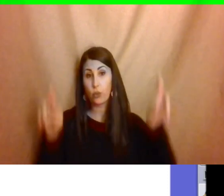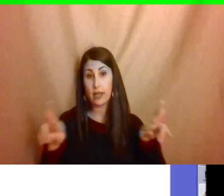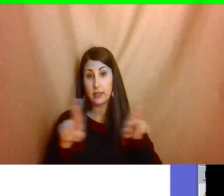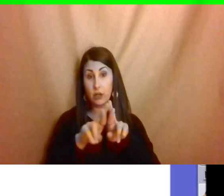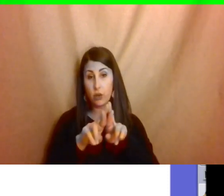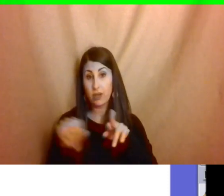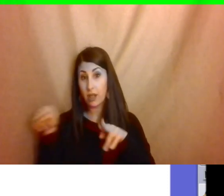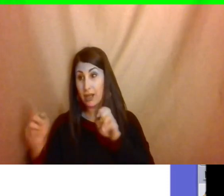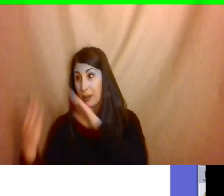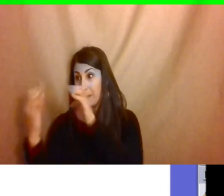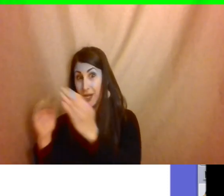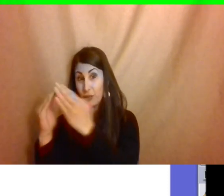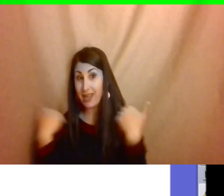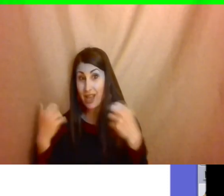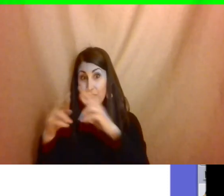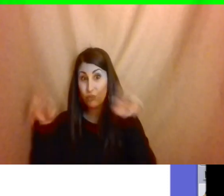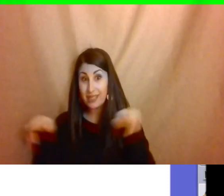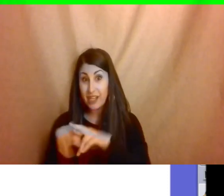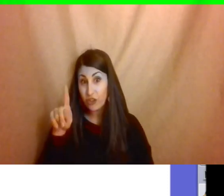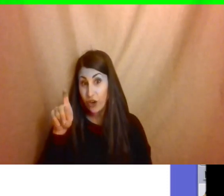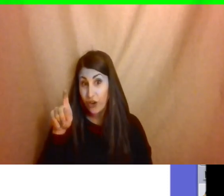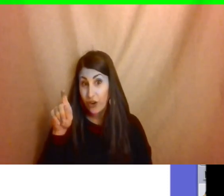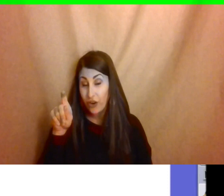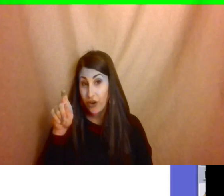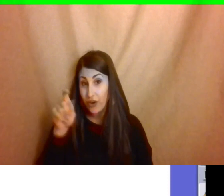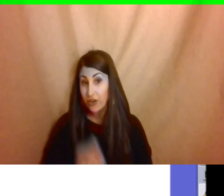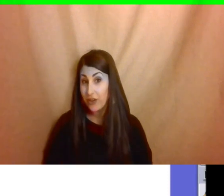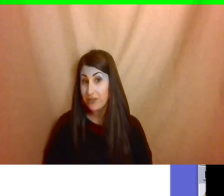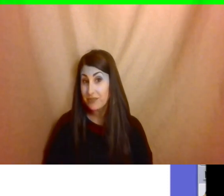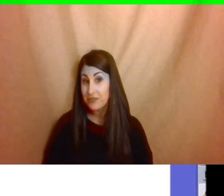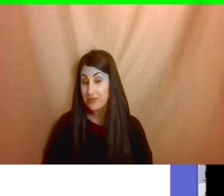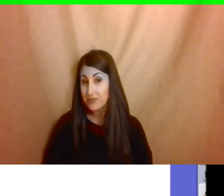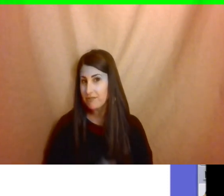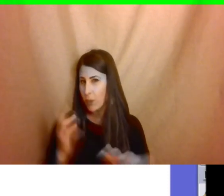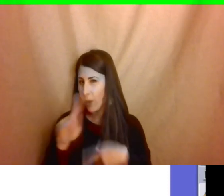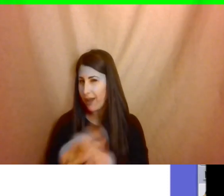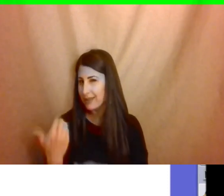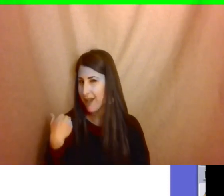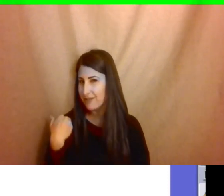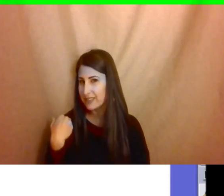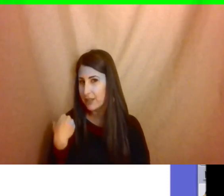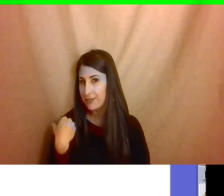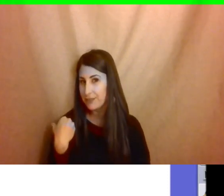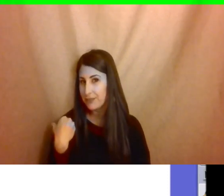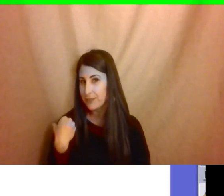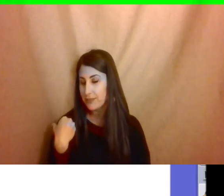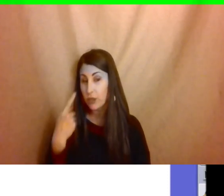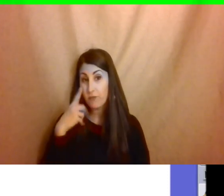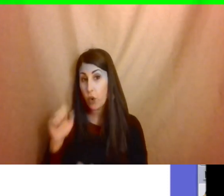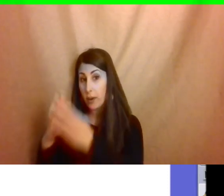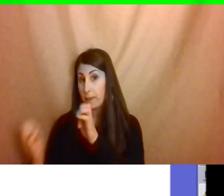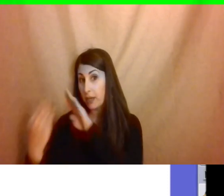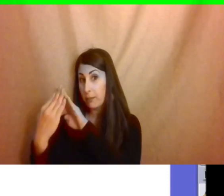It has triangular sides. Okay, so make sure you